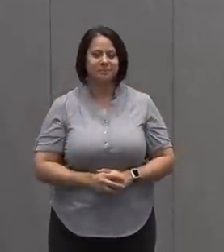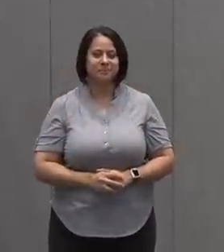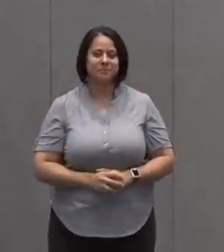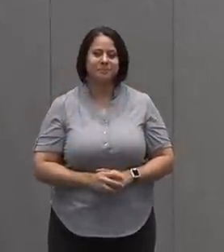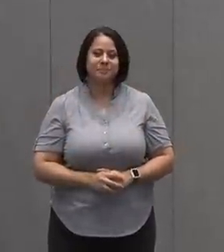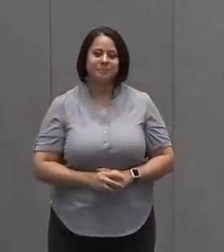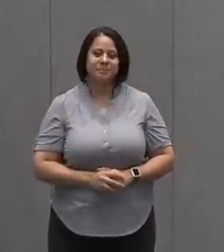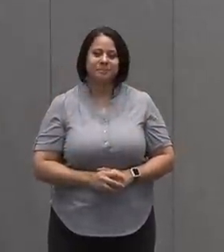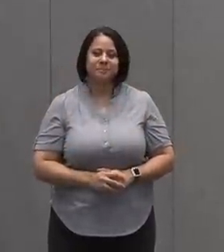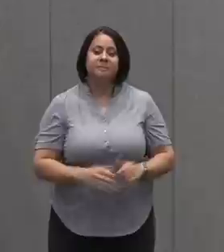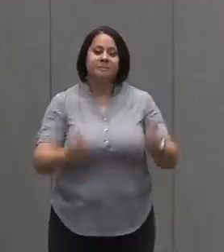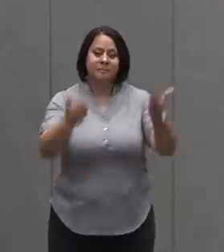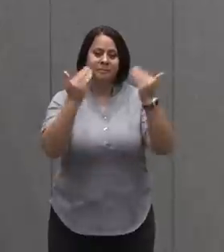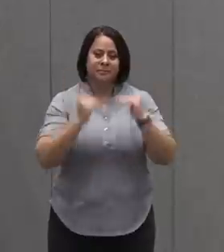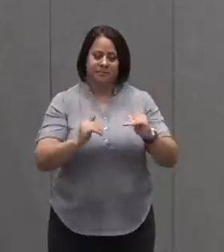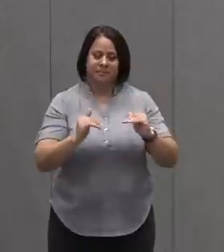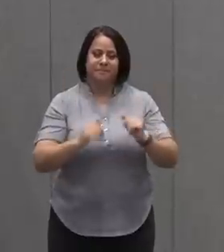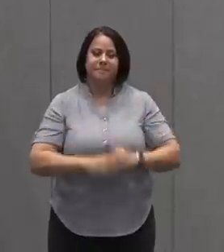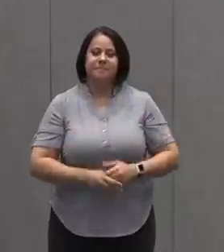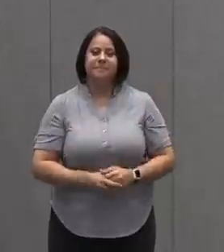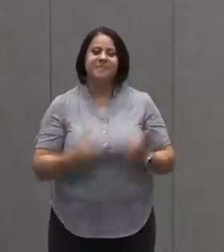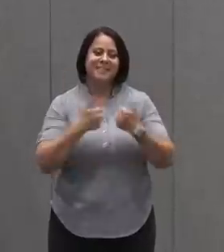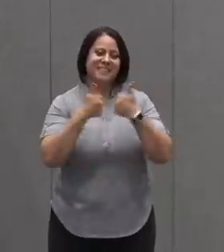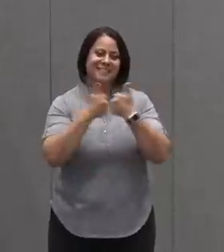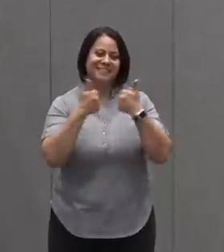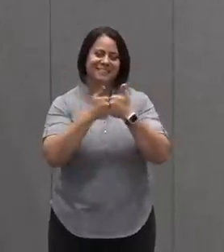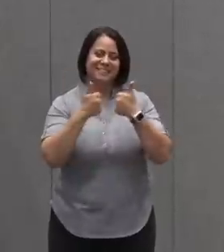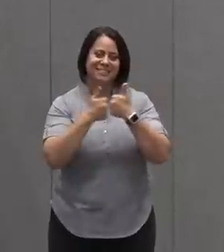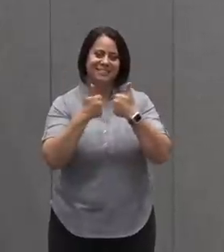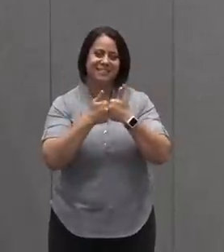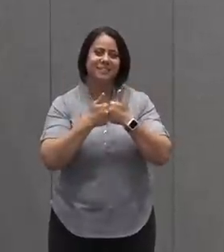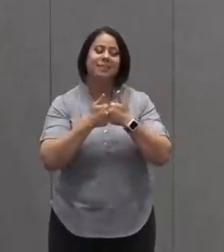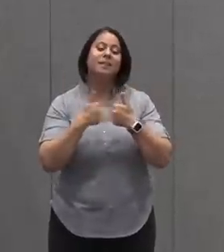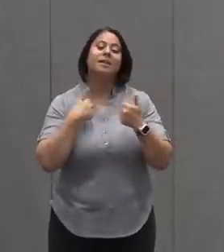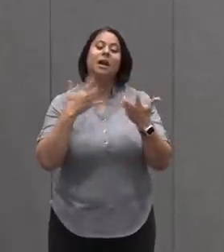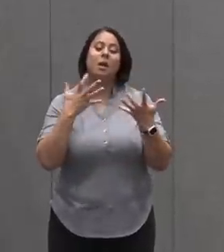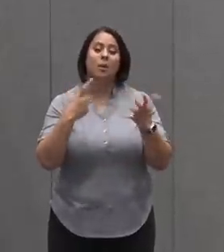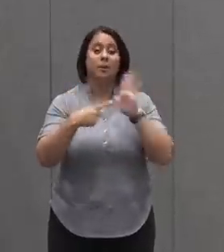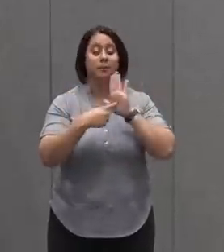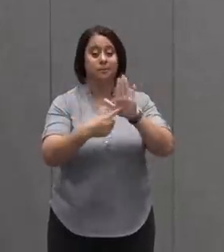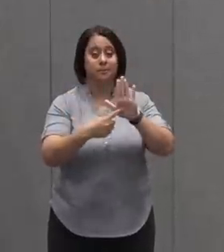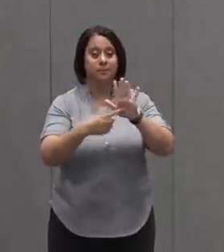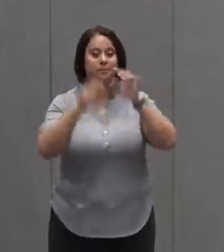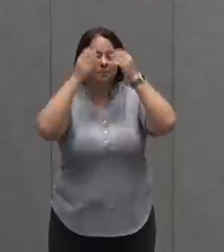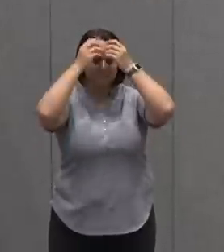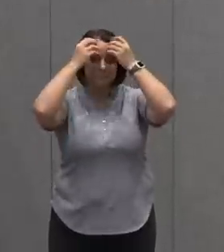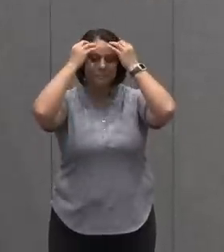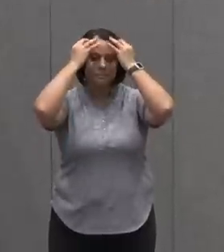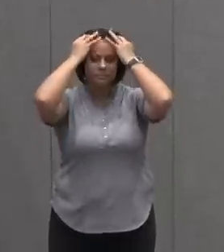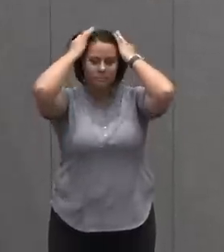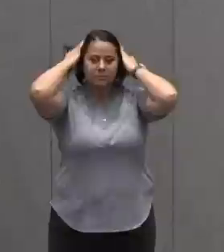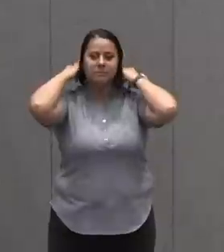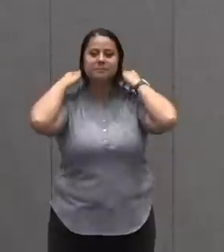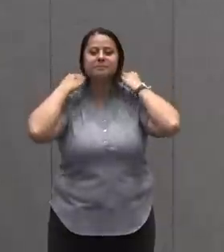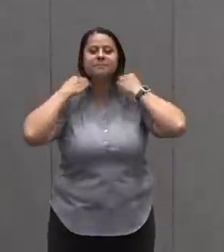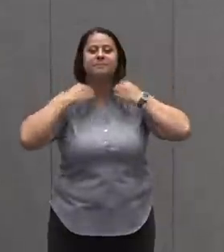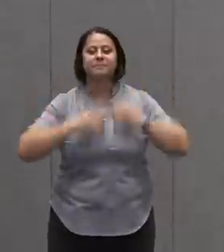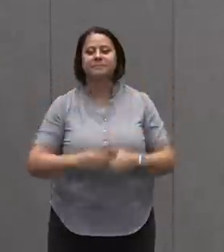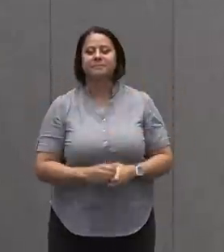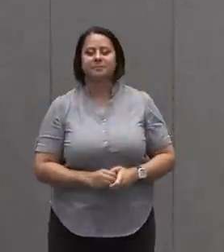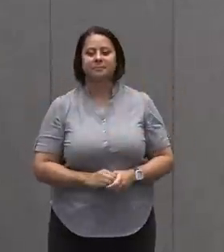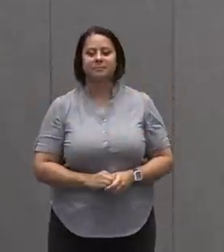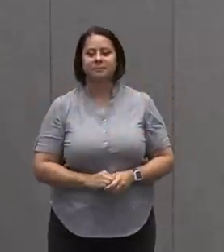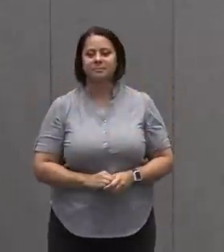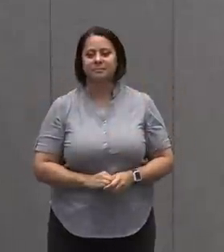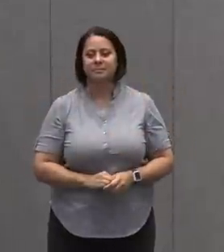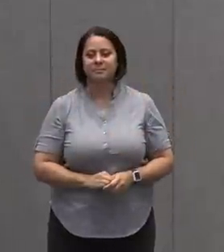working on with you is actually a game. And I wanted to point out that you should be able to be